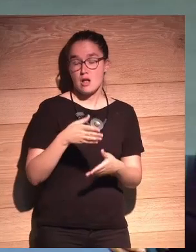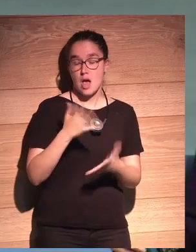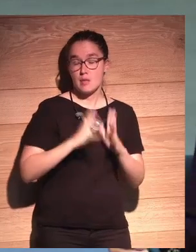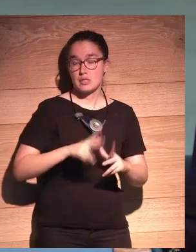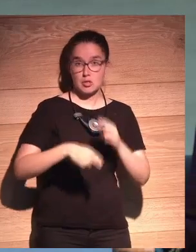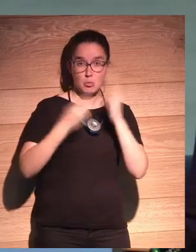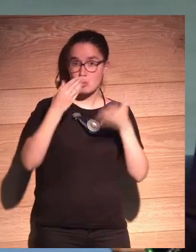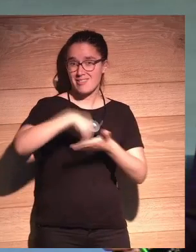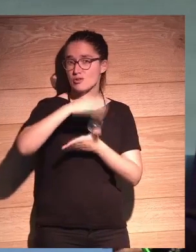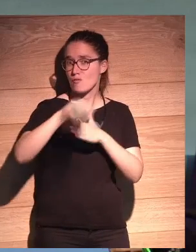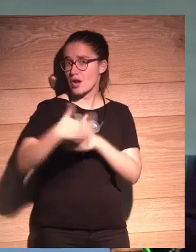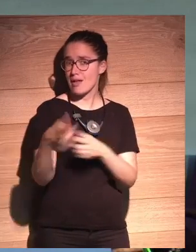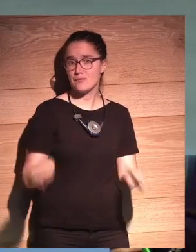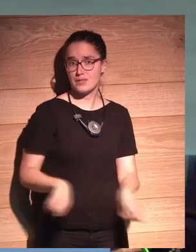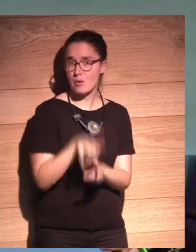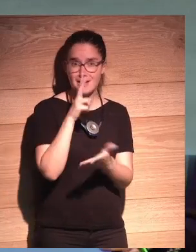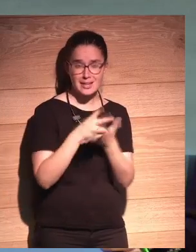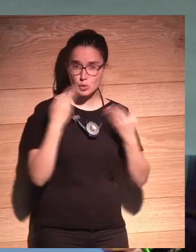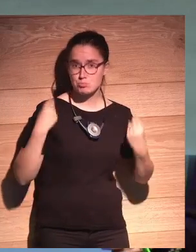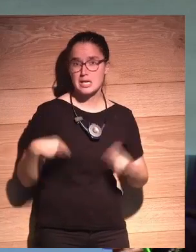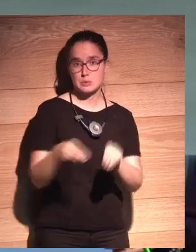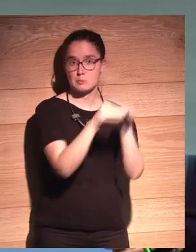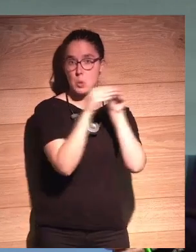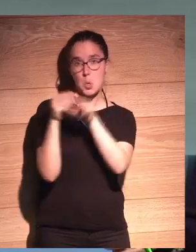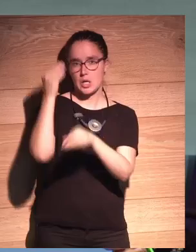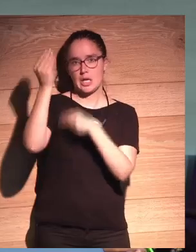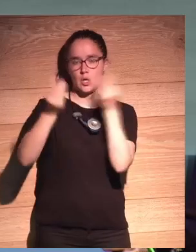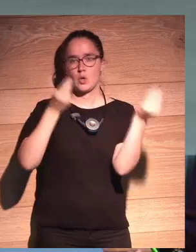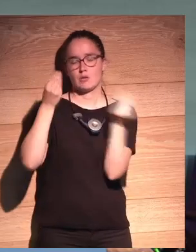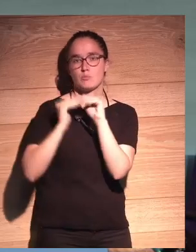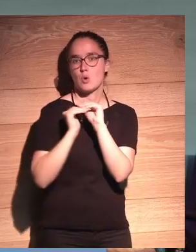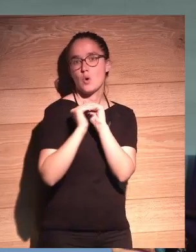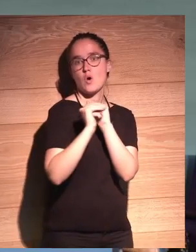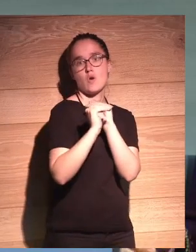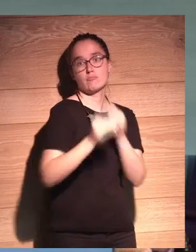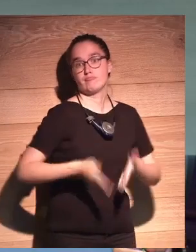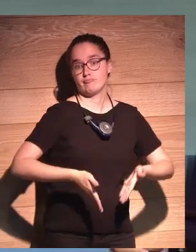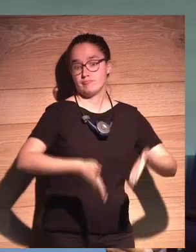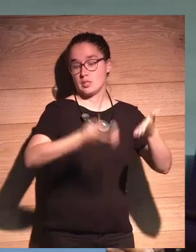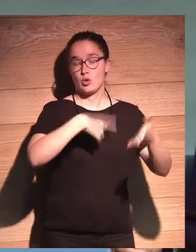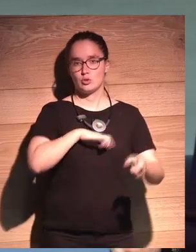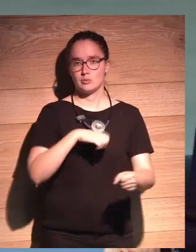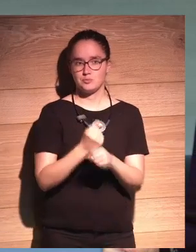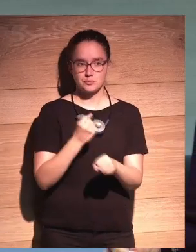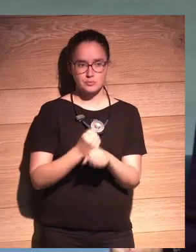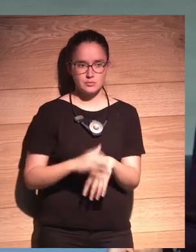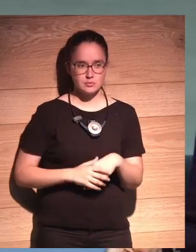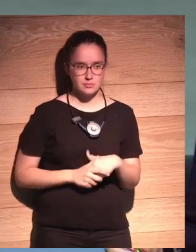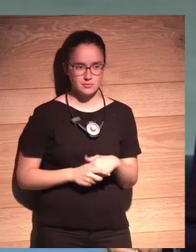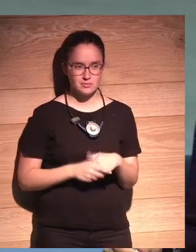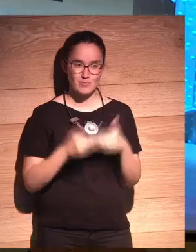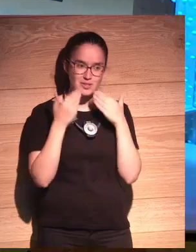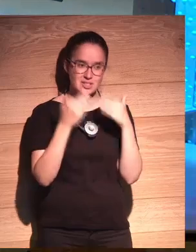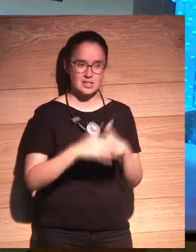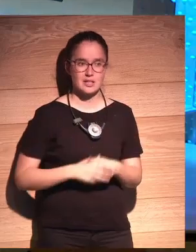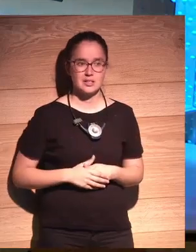think, within and outside public administrations, and this is, I think, the line on which we're